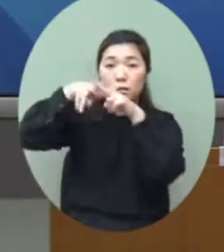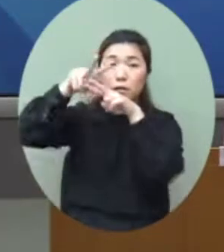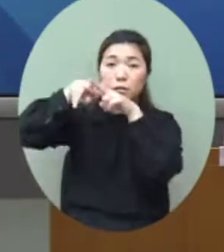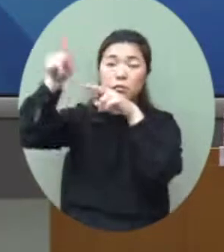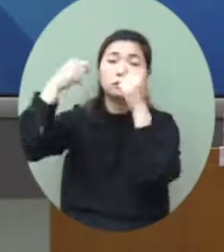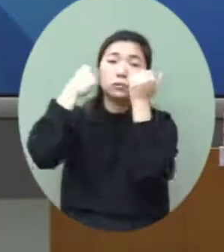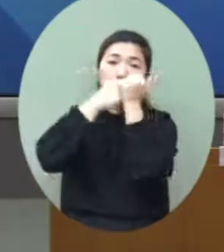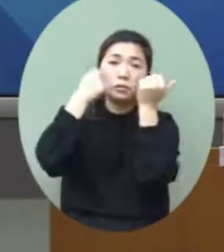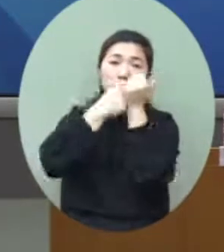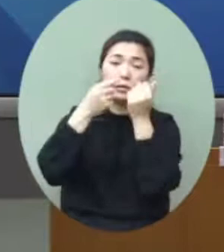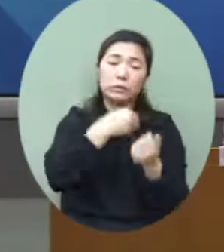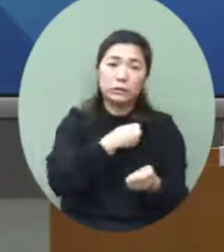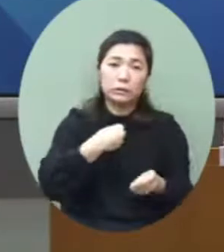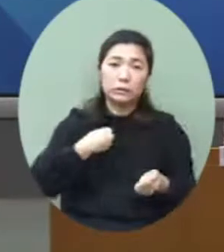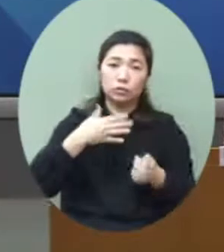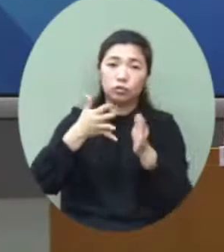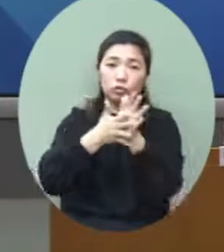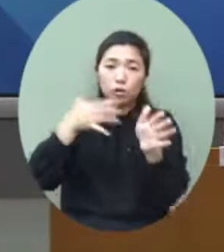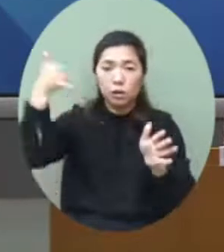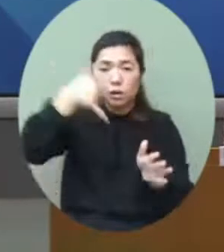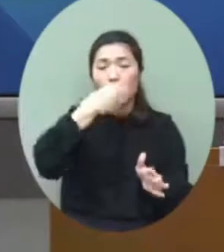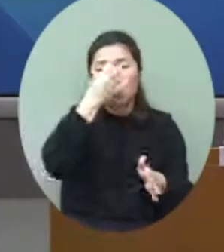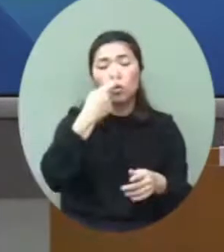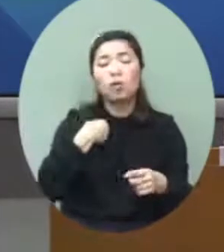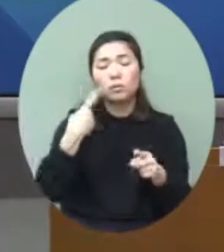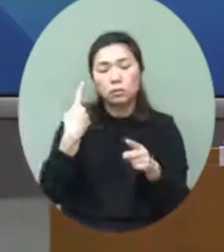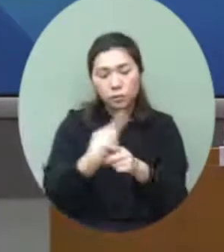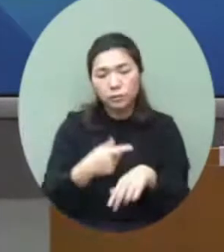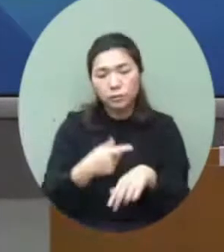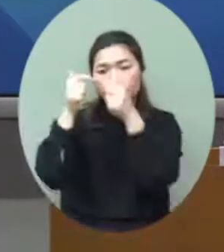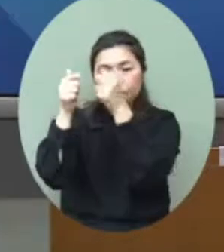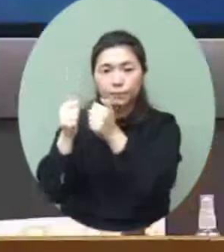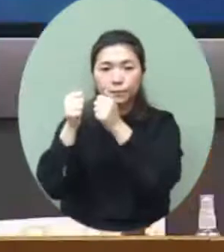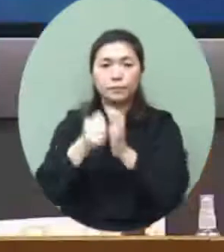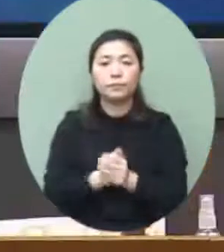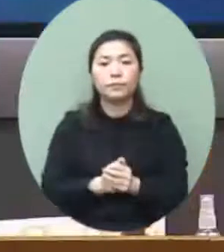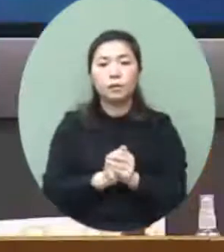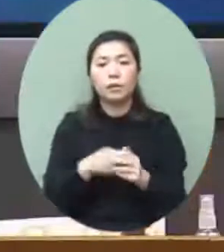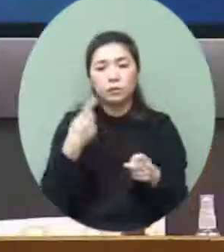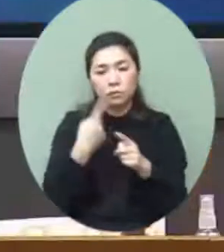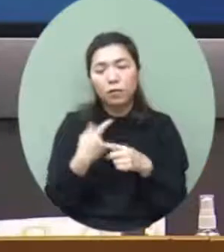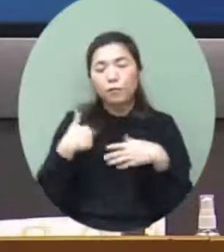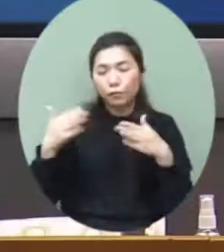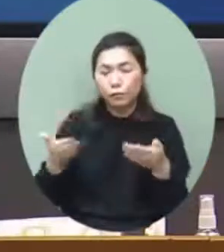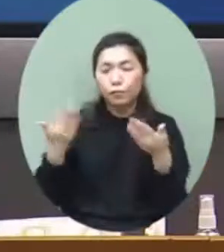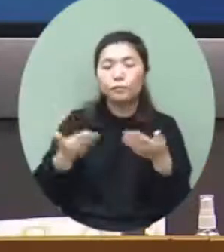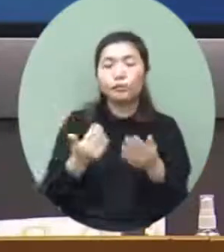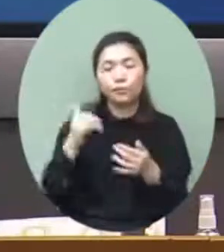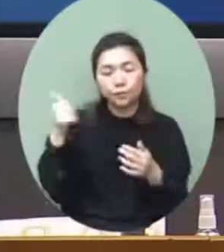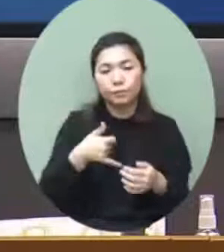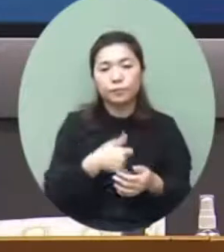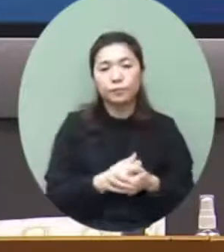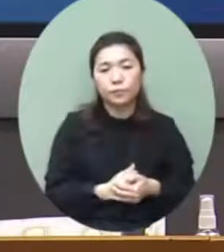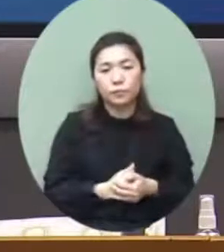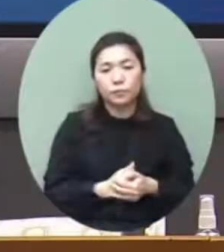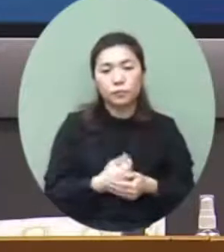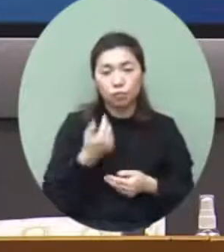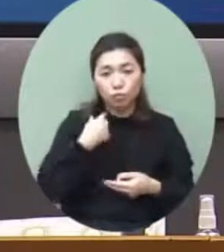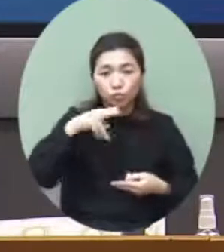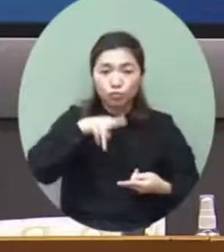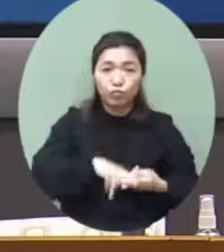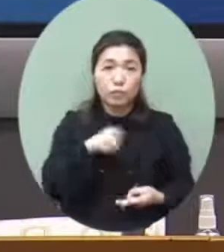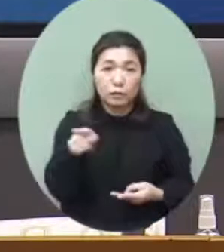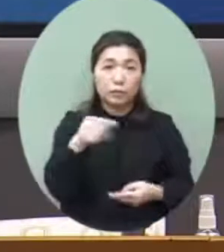is facing a severe situation, and we thank the mainland for sending